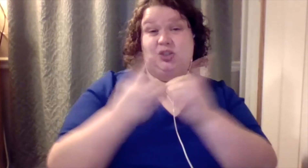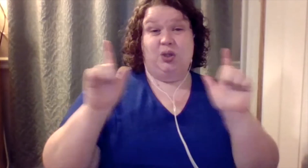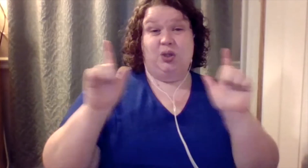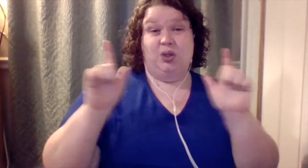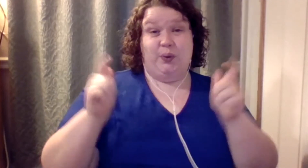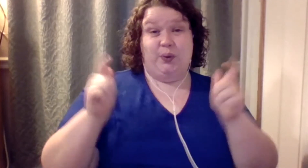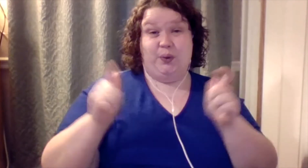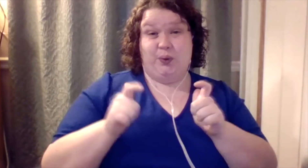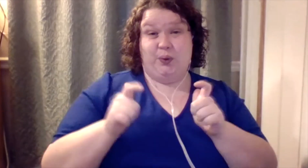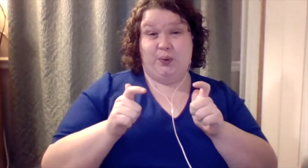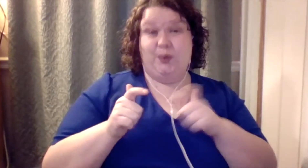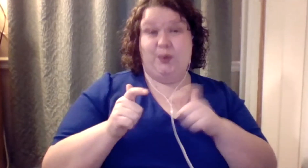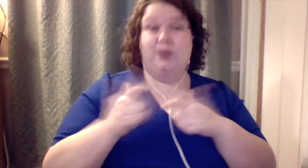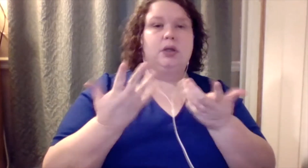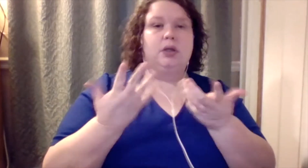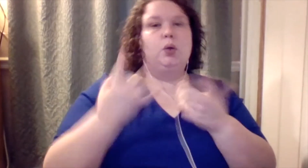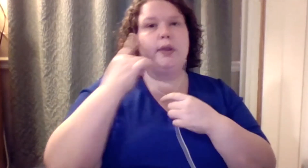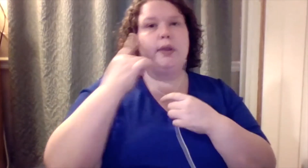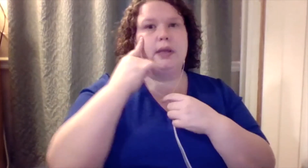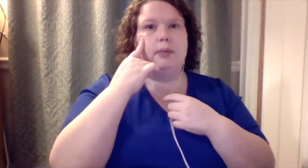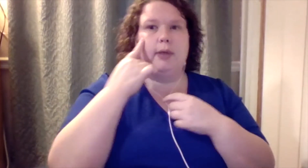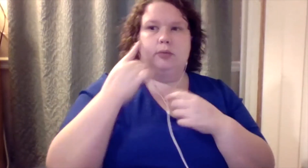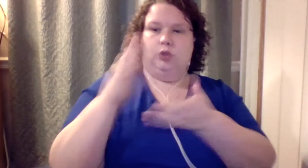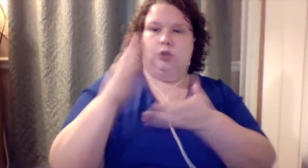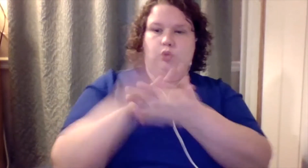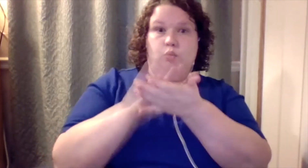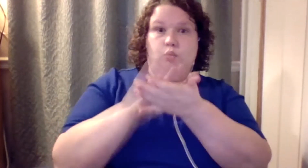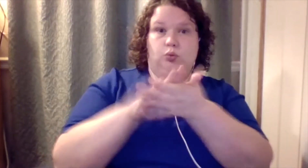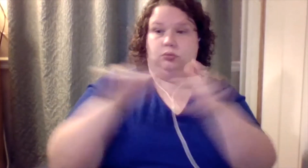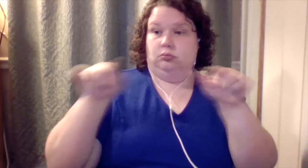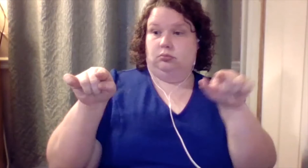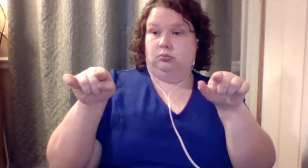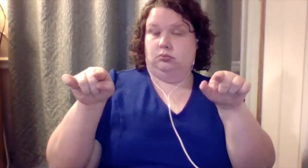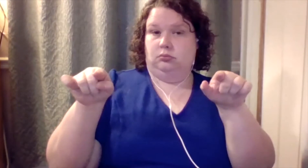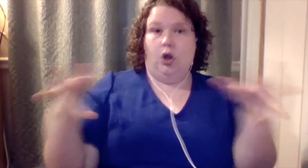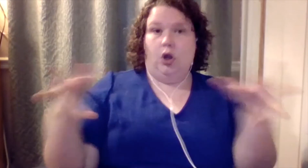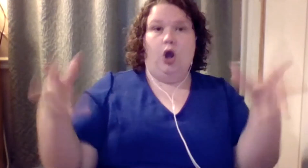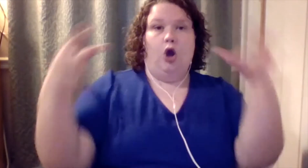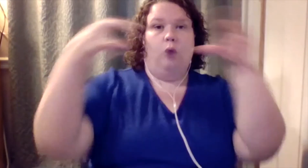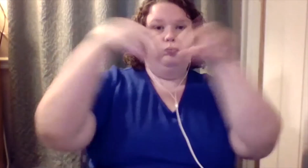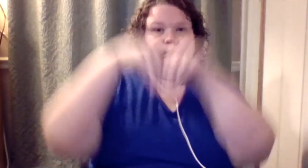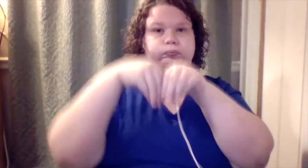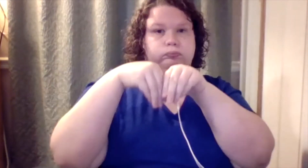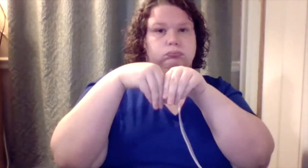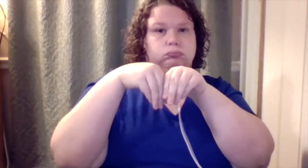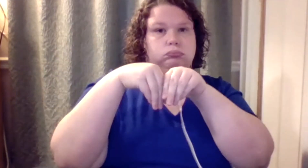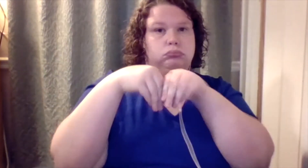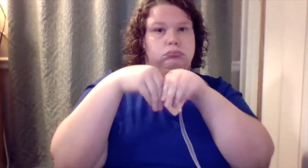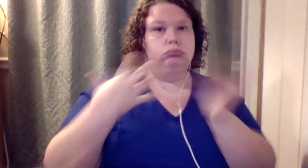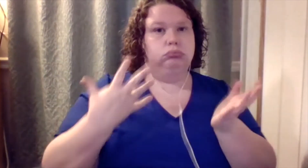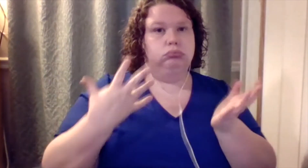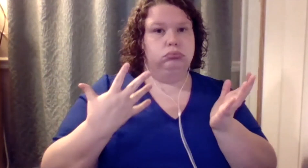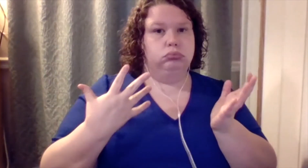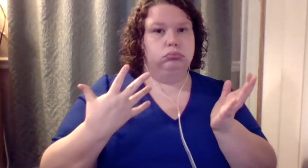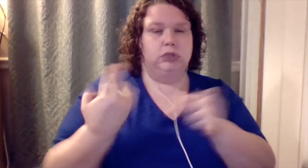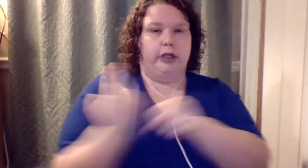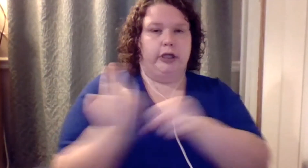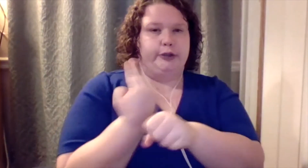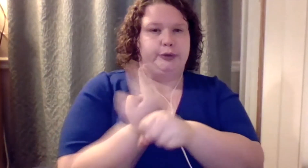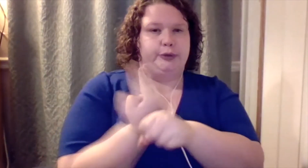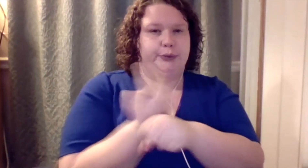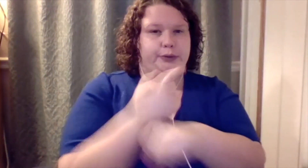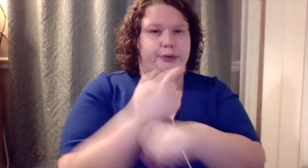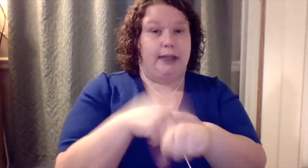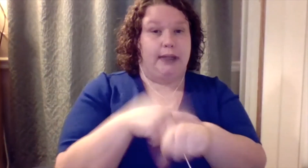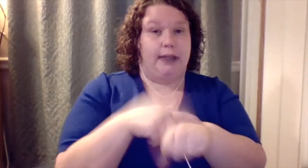how can we consolidate and make the best use of the schools and the areas that we have. We're not talking about adding real estate